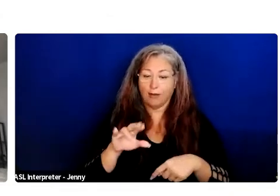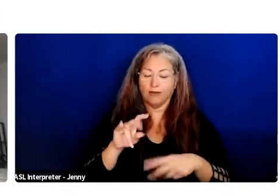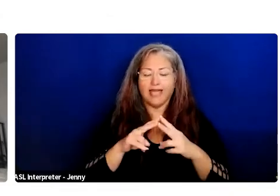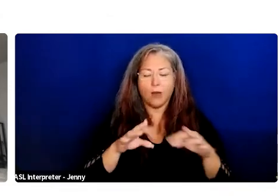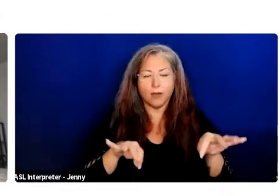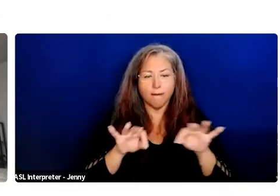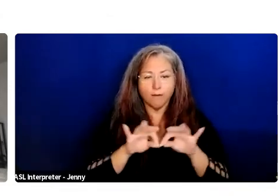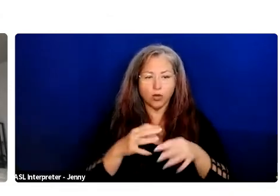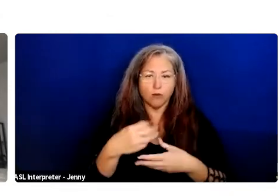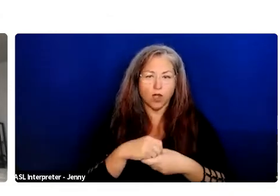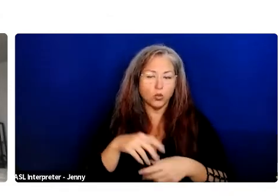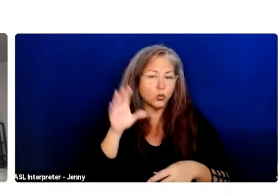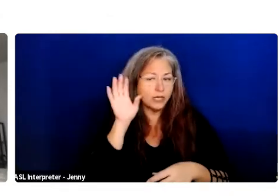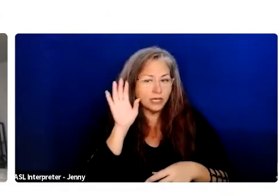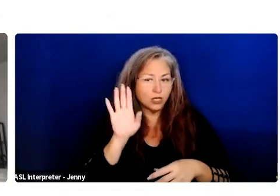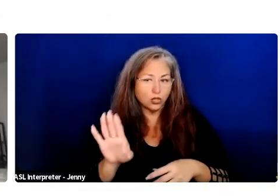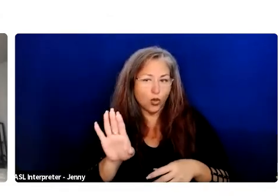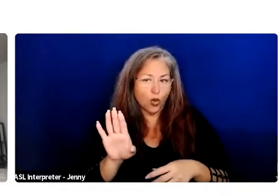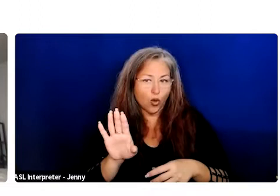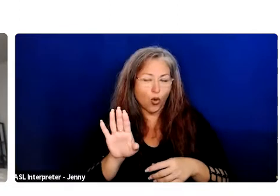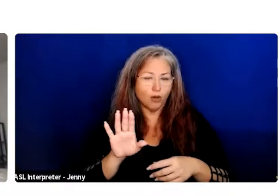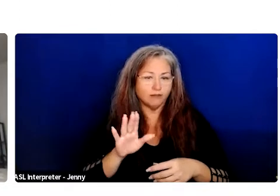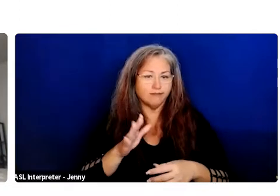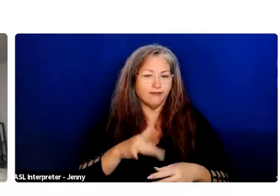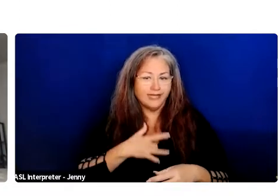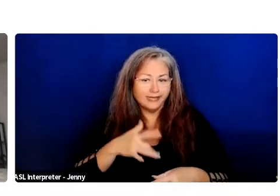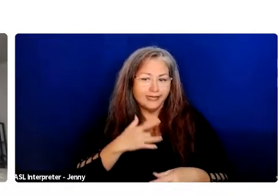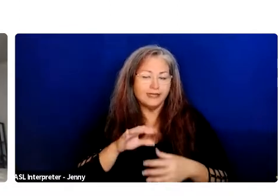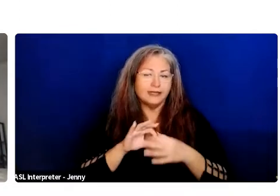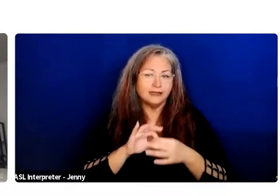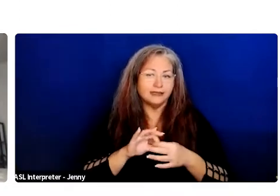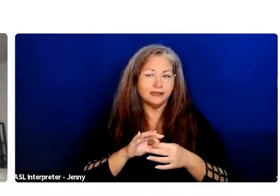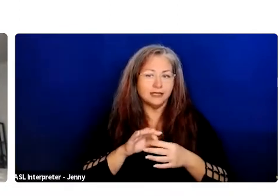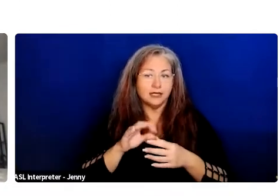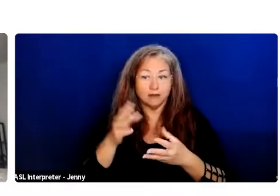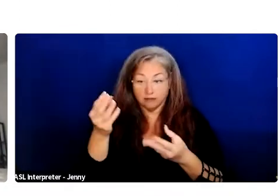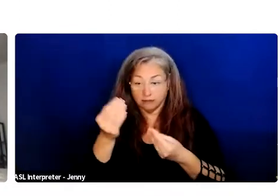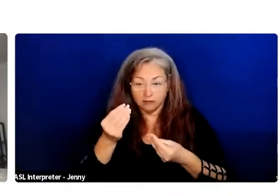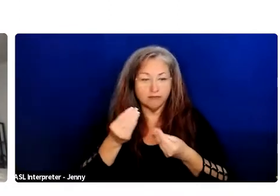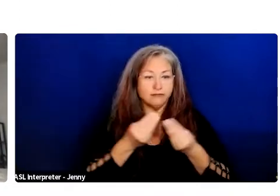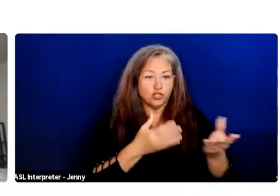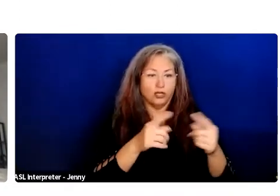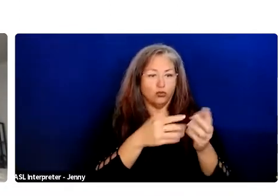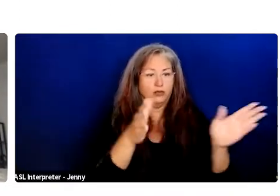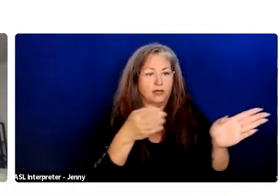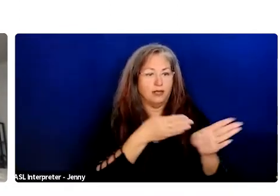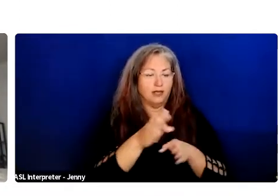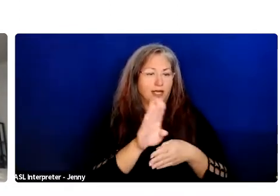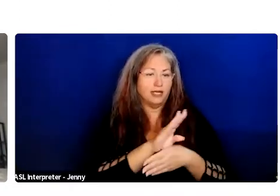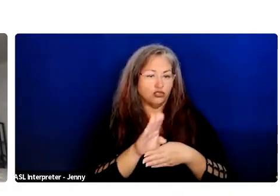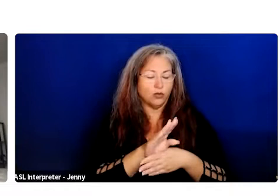to be able to take your sentiment and share it with the industry and make sure that they